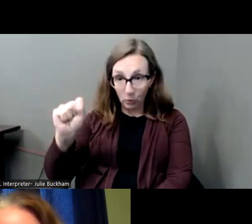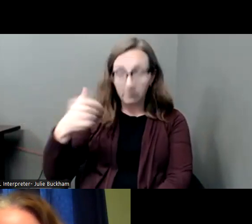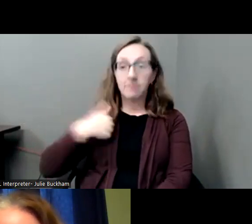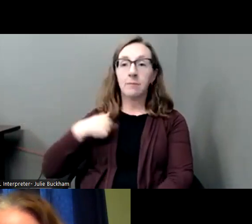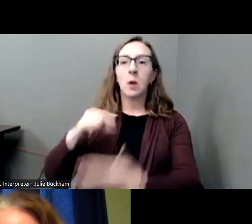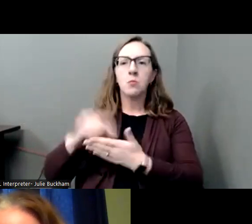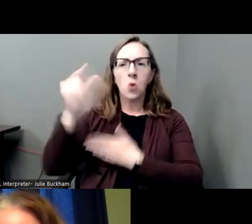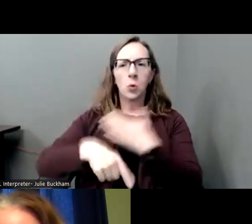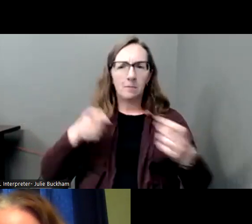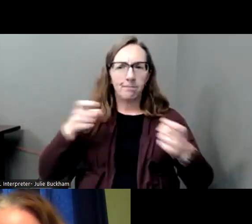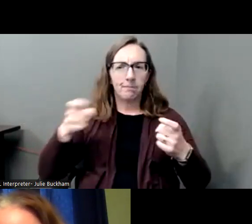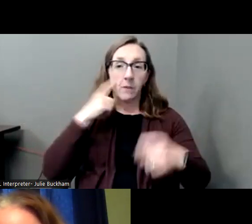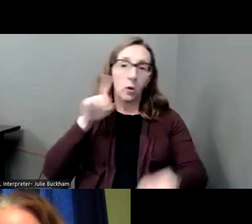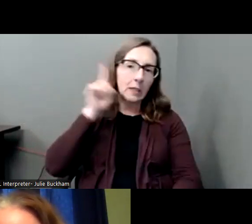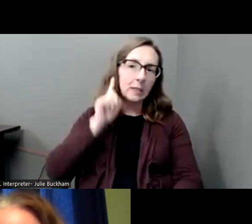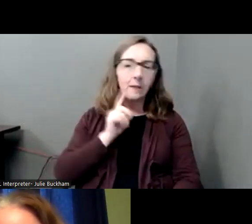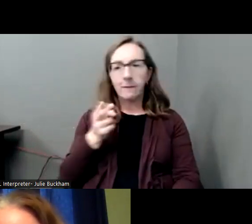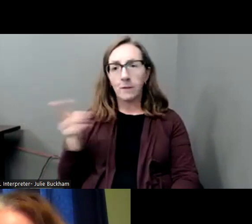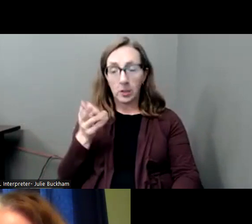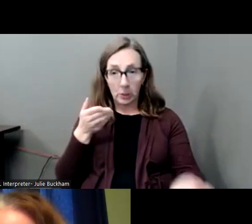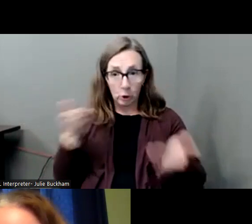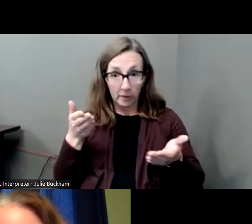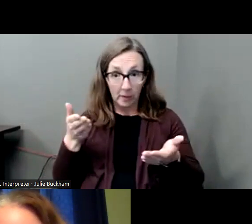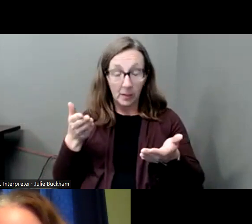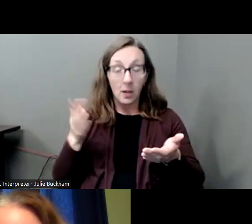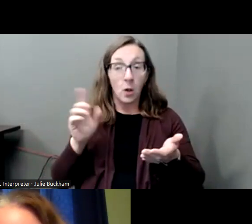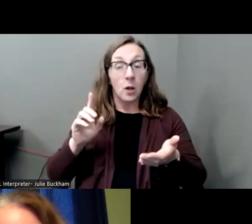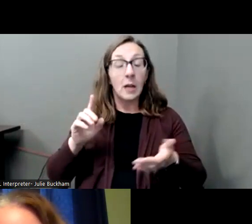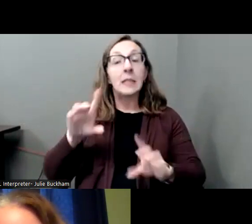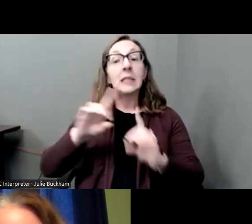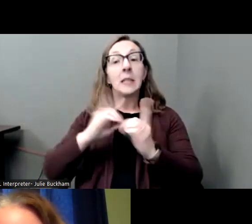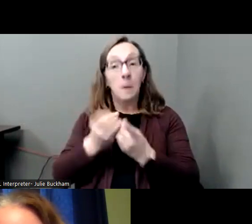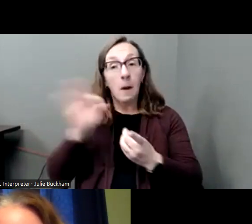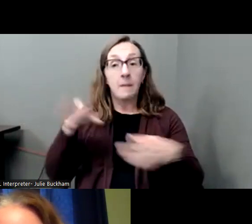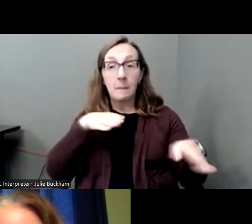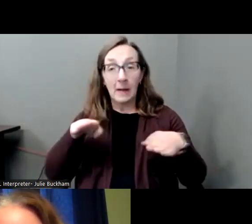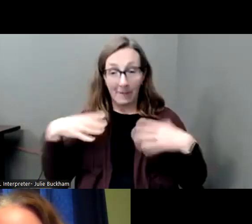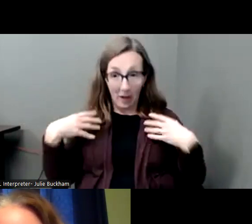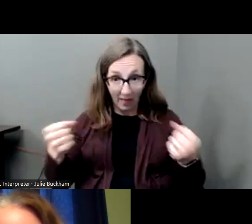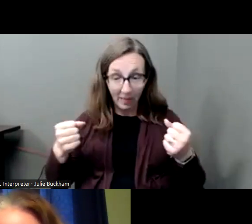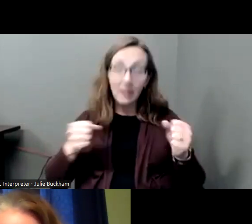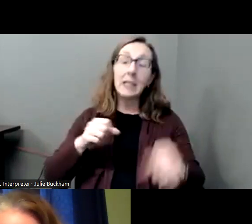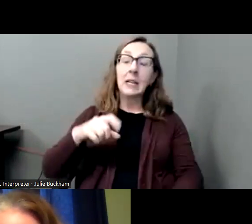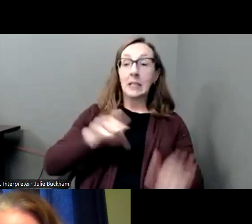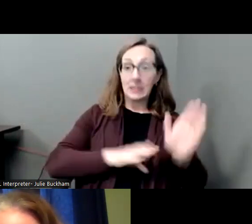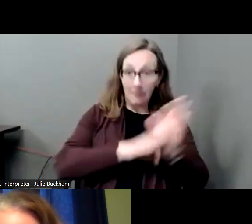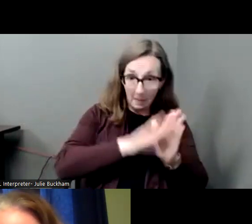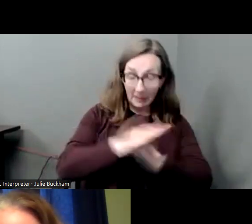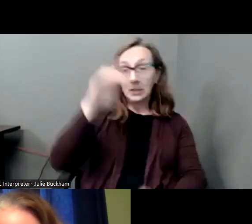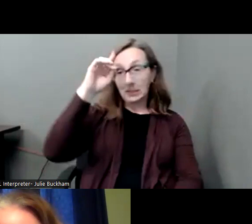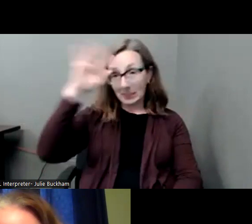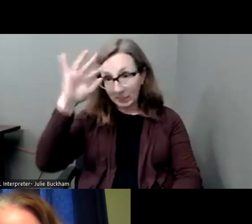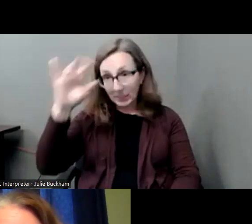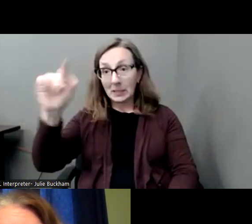and Hard of Hearing Services at the Department for Behavioral Health, Developmental, and Intellectual